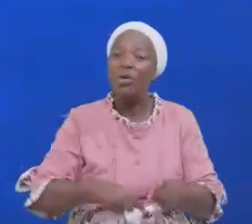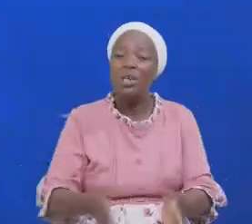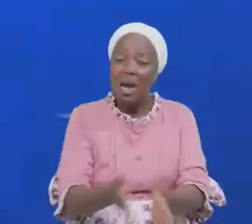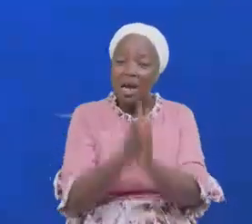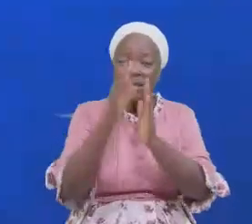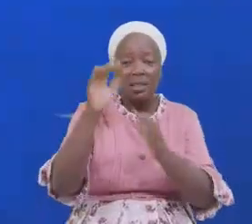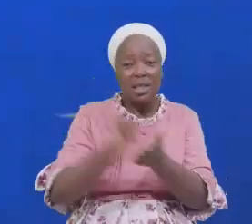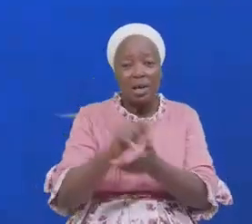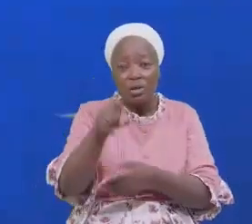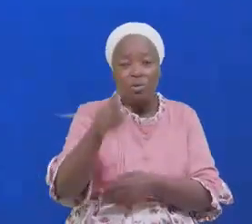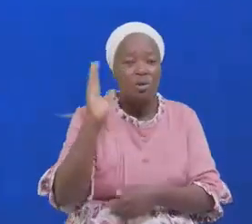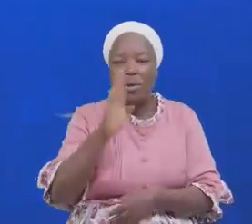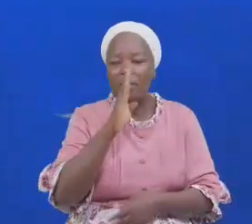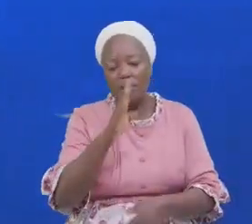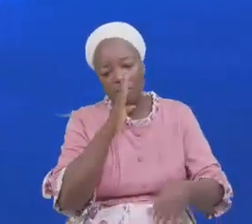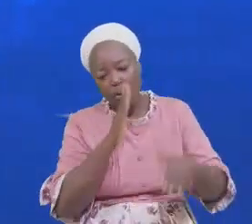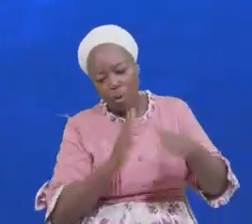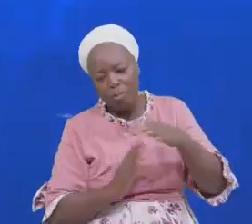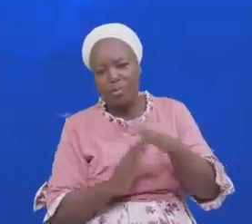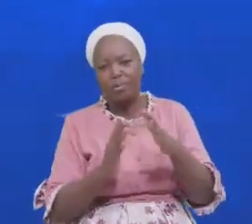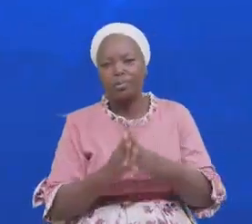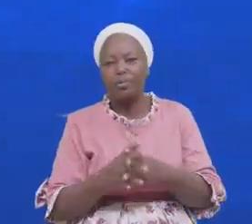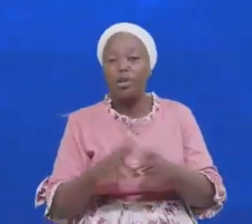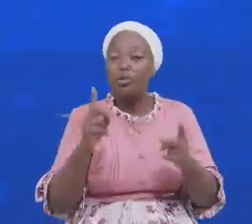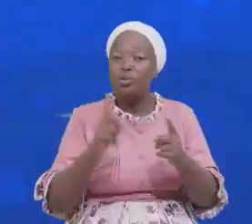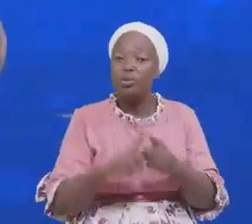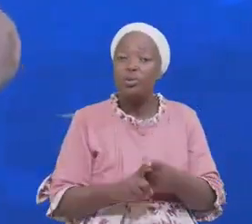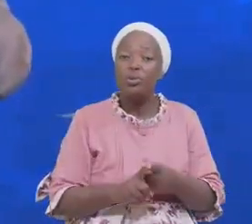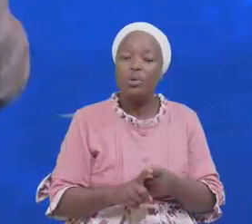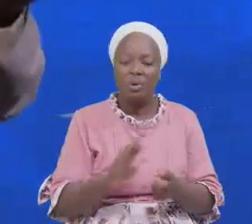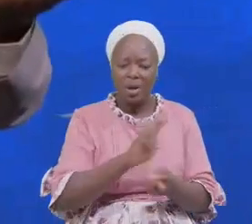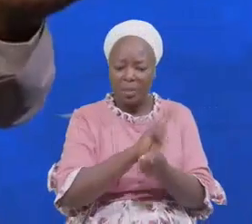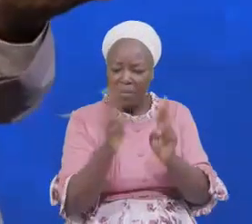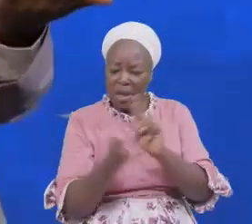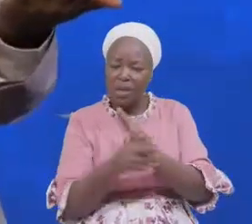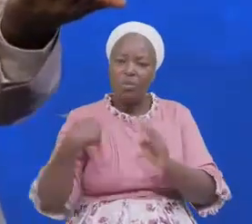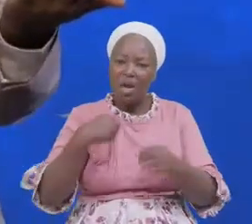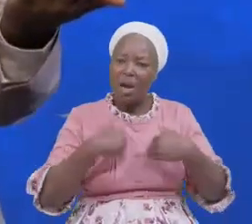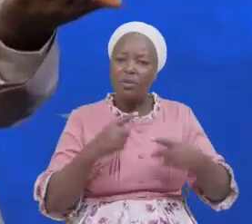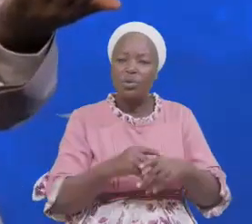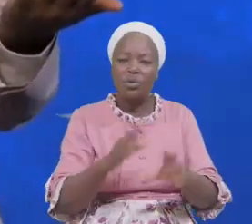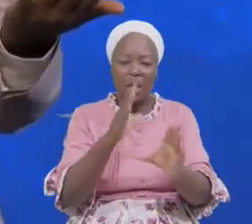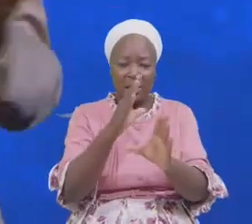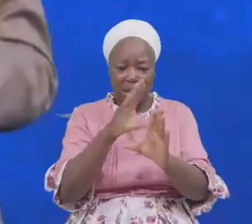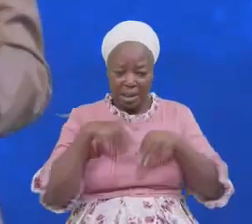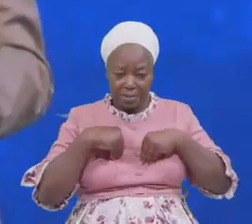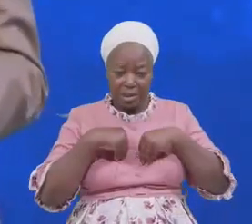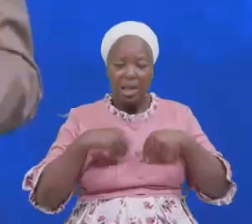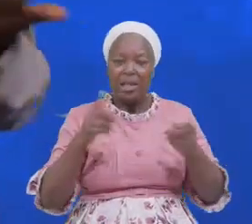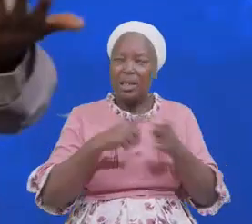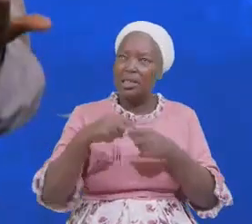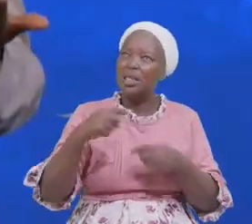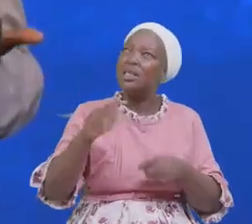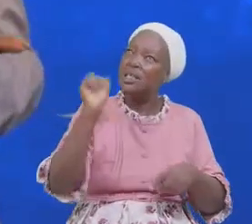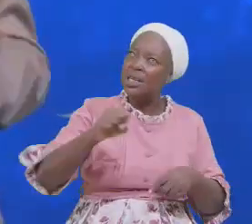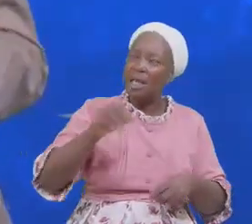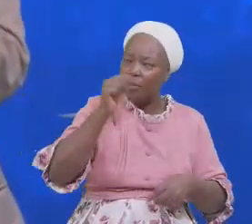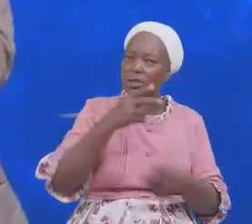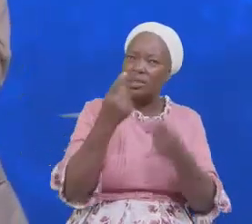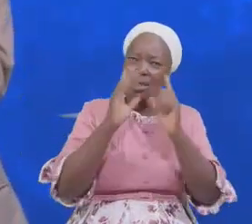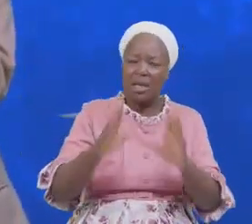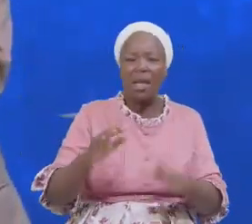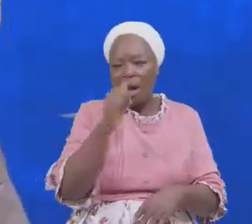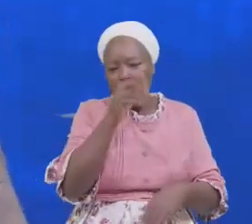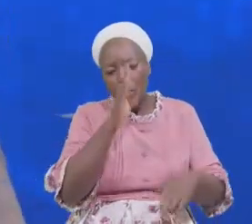humble. To repent, we have to accept. Yes, I am a sinner. I'm humble enough to accept.